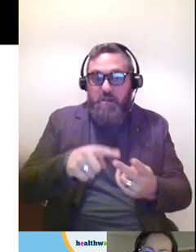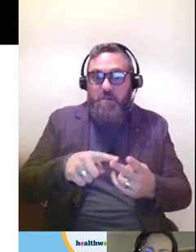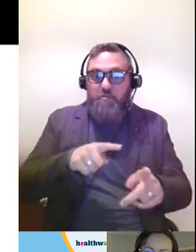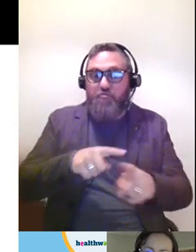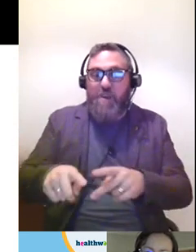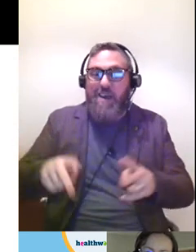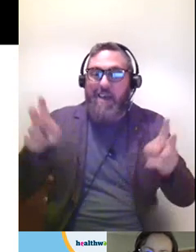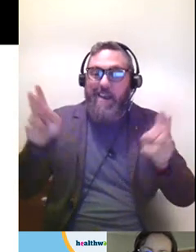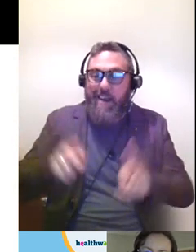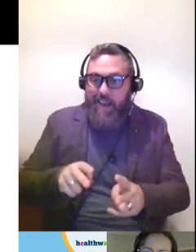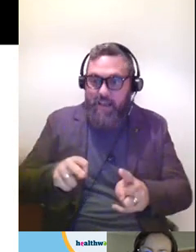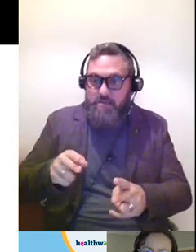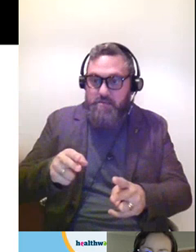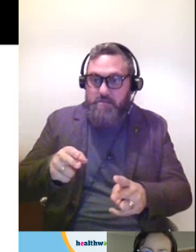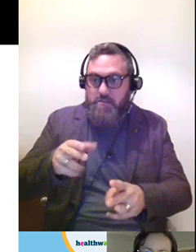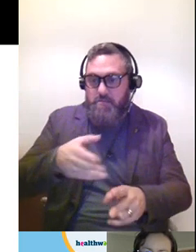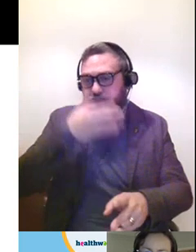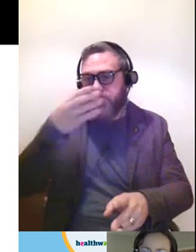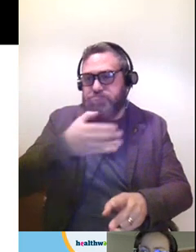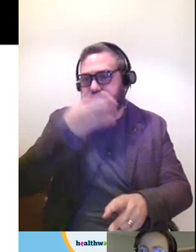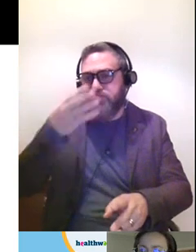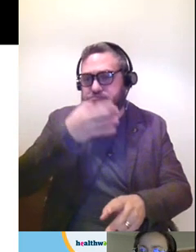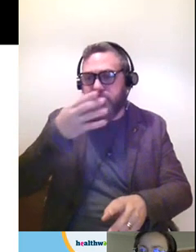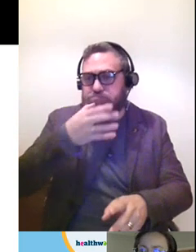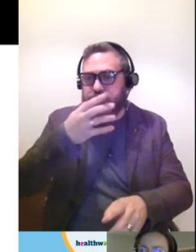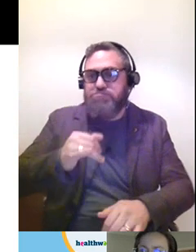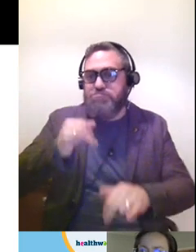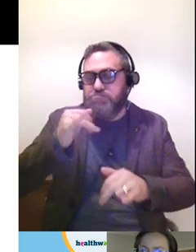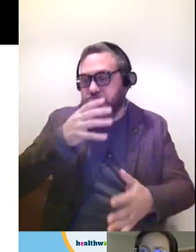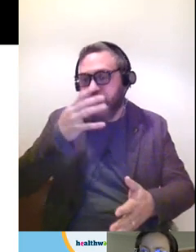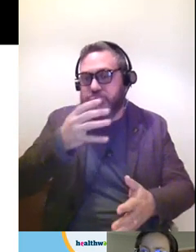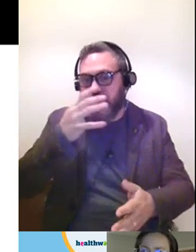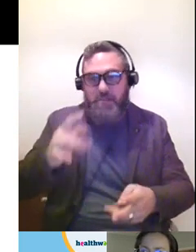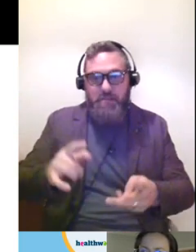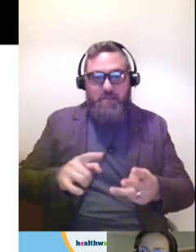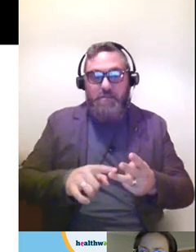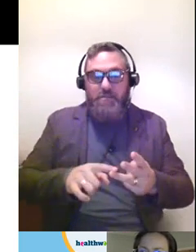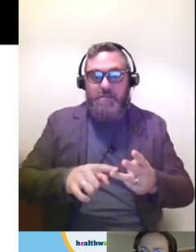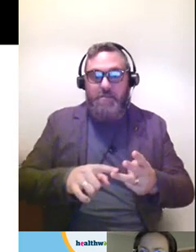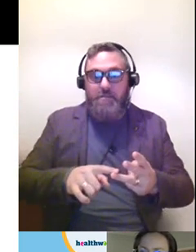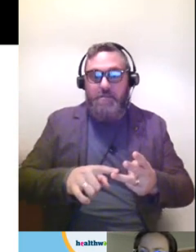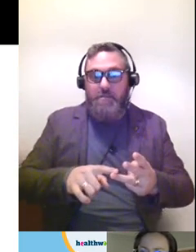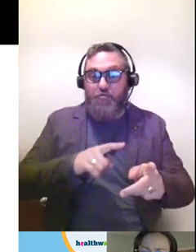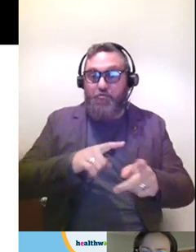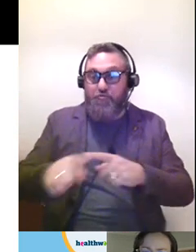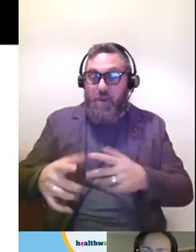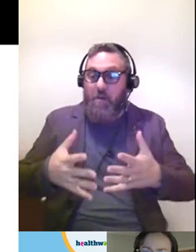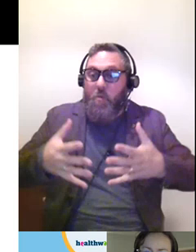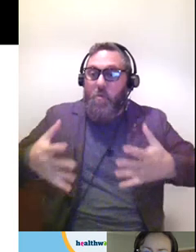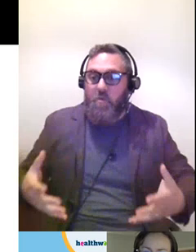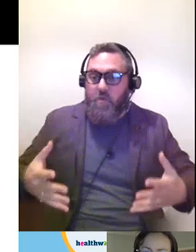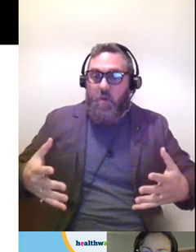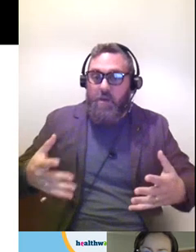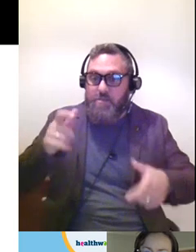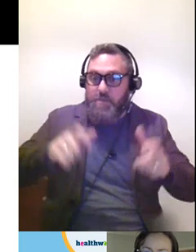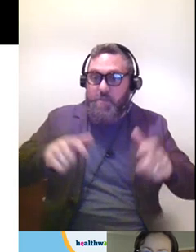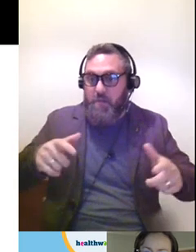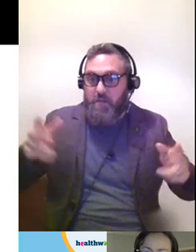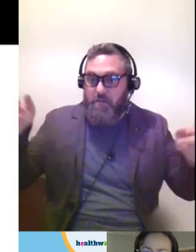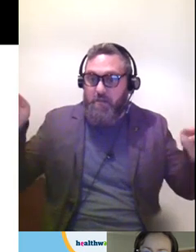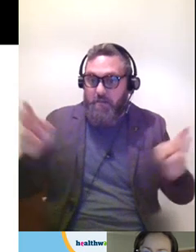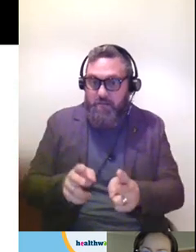people that are drinking alcohol at levels that are harmful, and reducing the proportion of people that are overweight